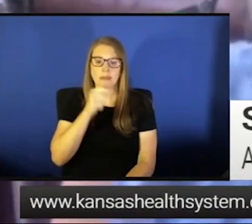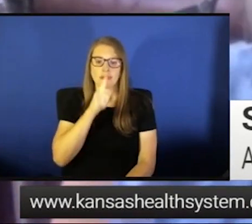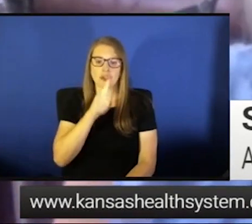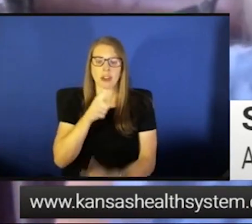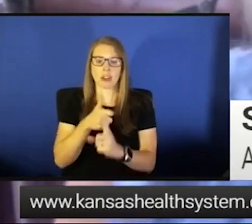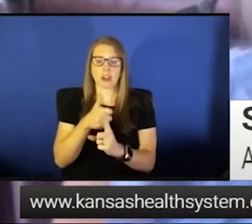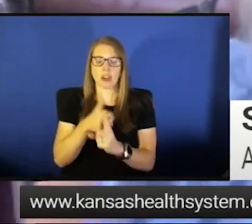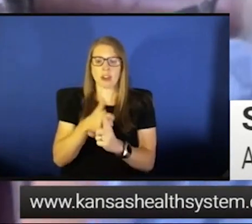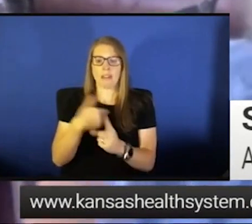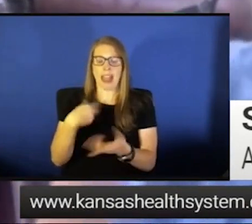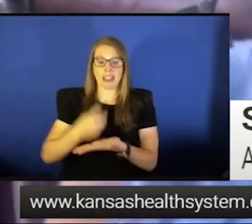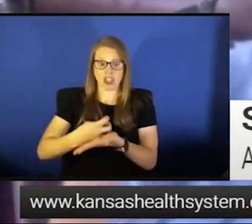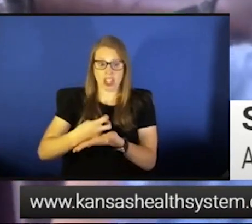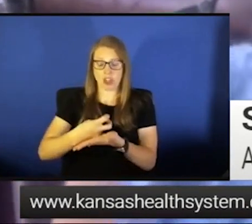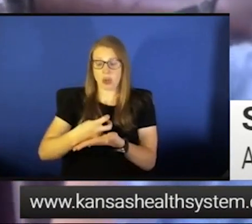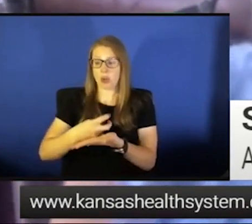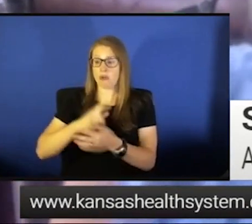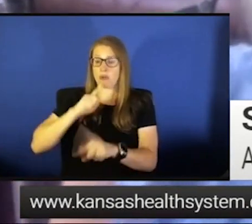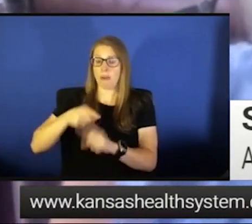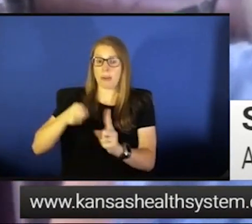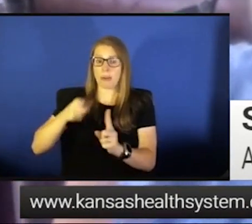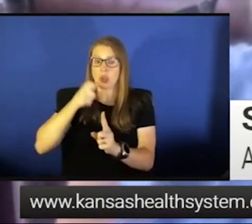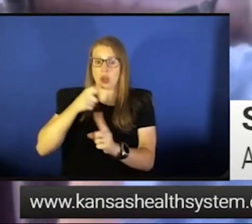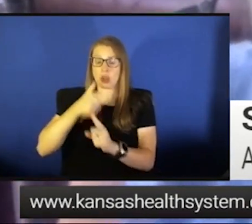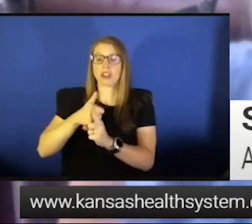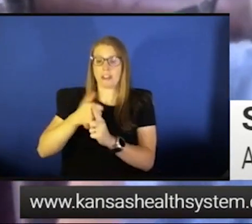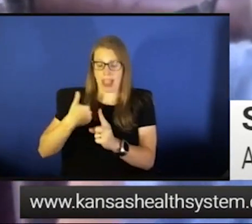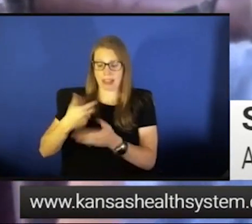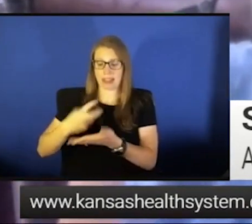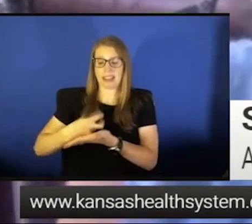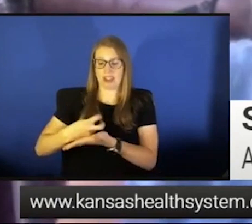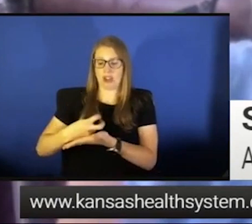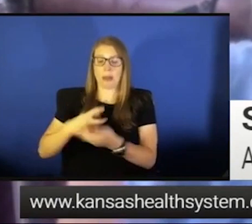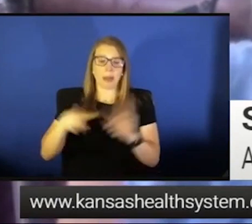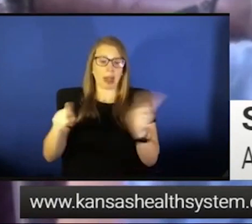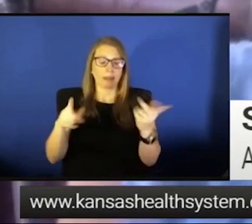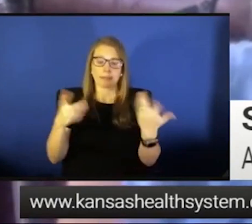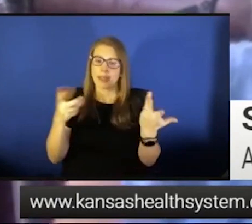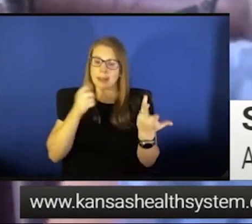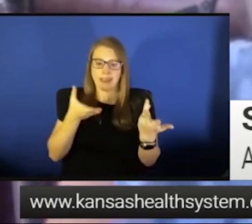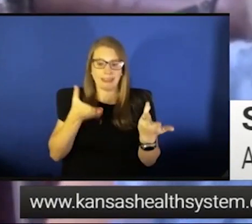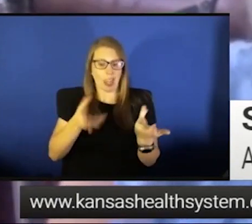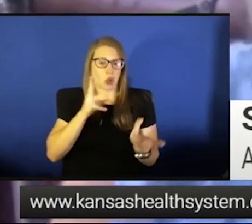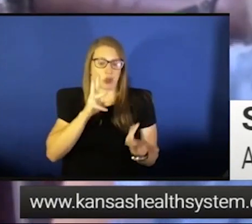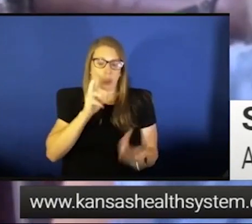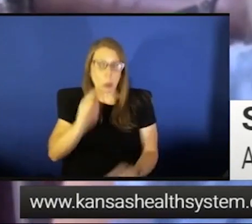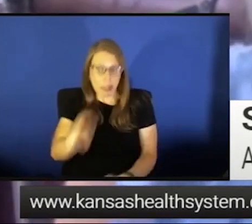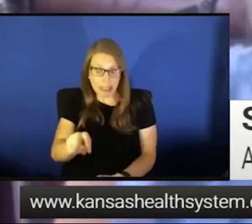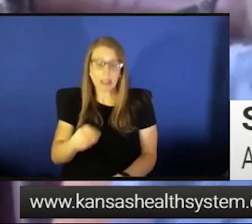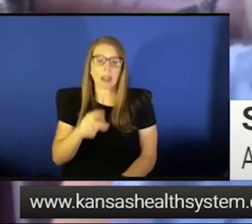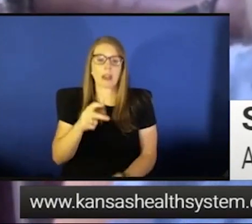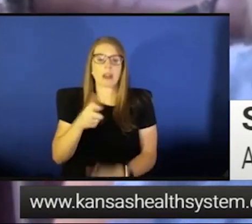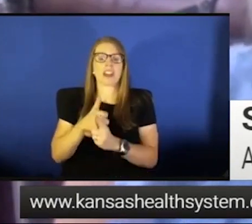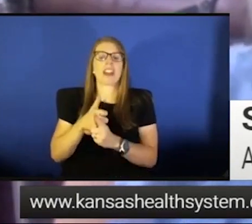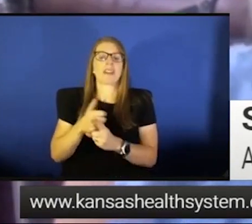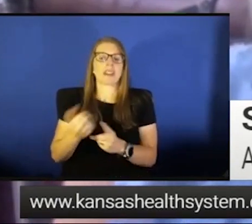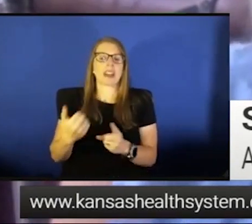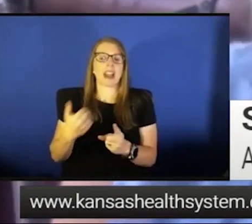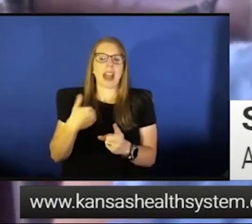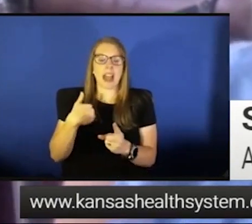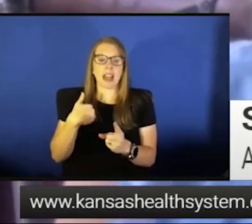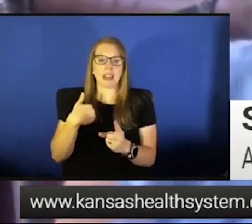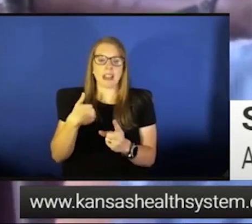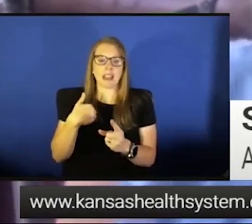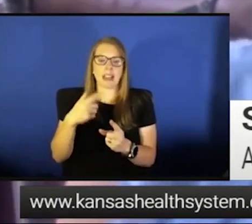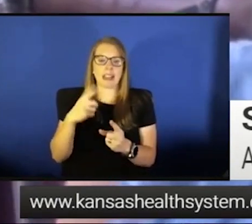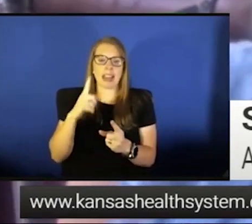seizure. The reports from the girls were that she did have a seizure, but I wasn't there to witness it. She had the classic thunderclap headache, from